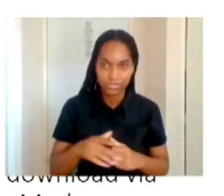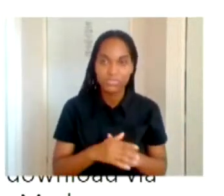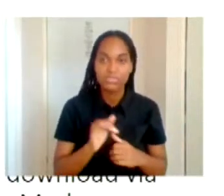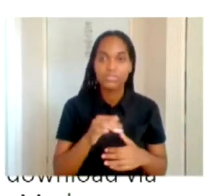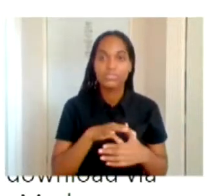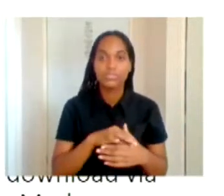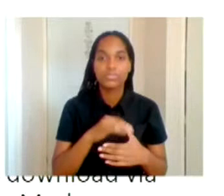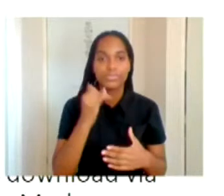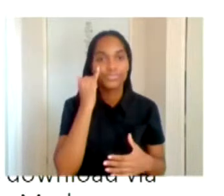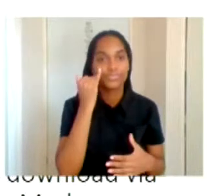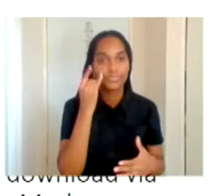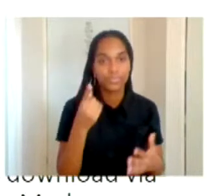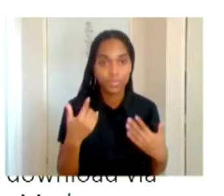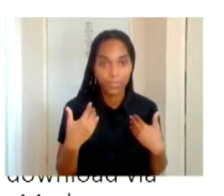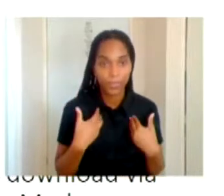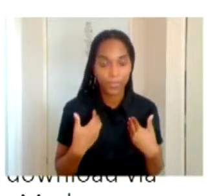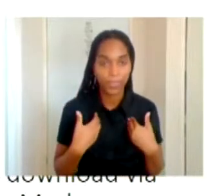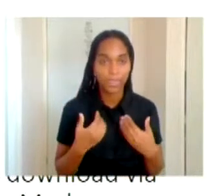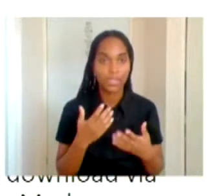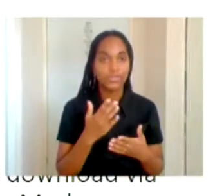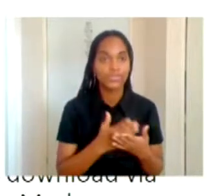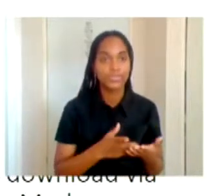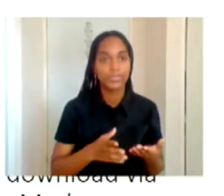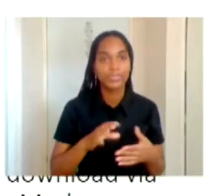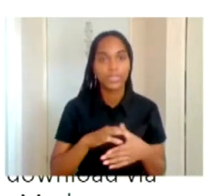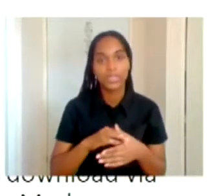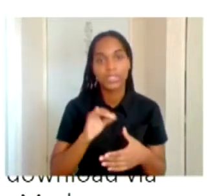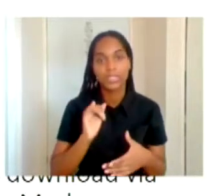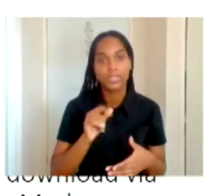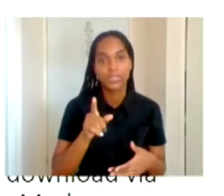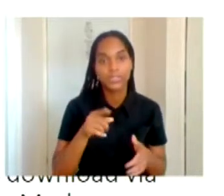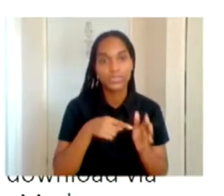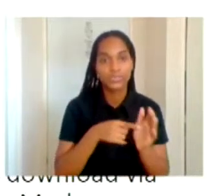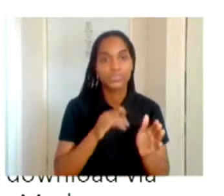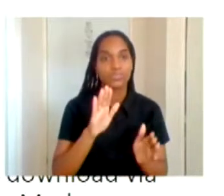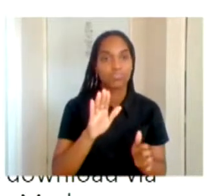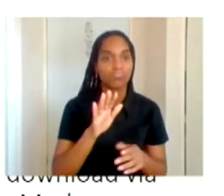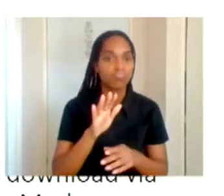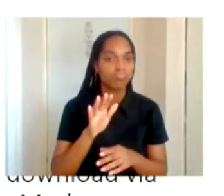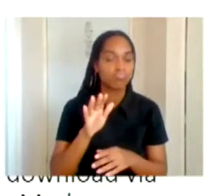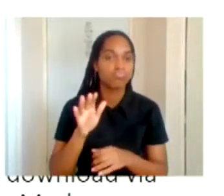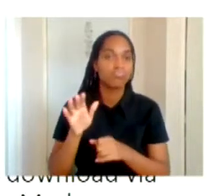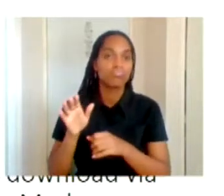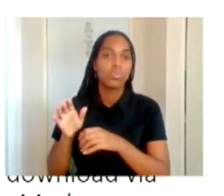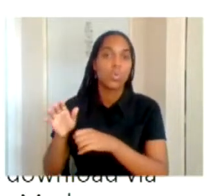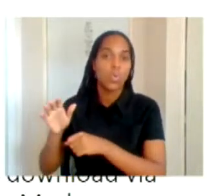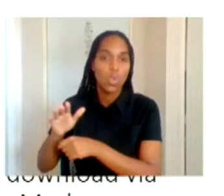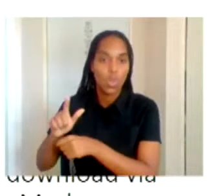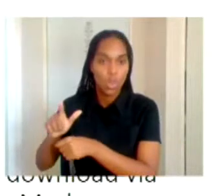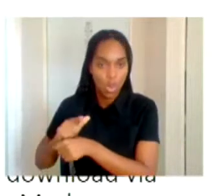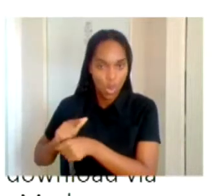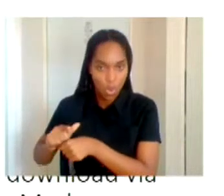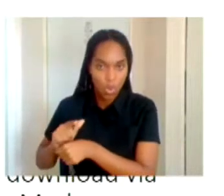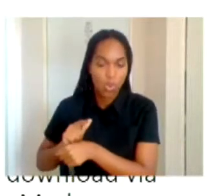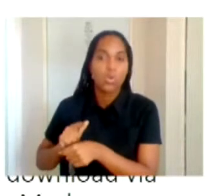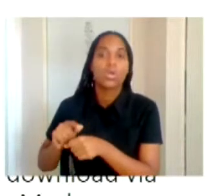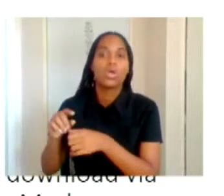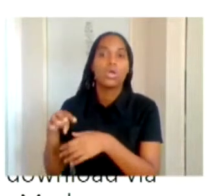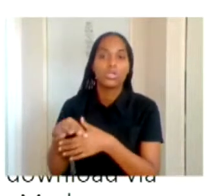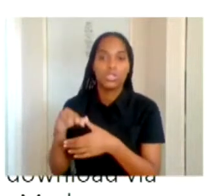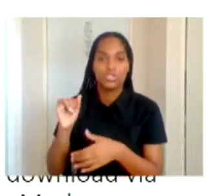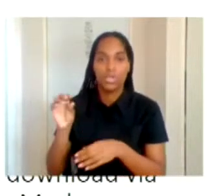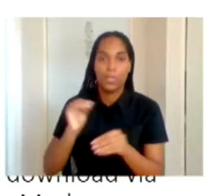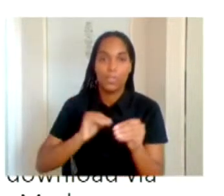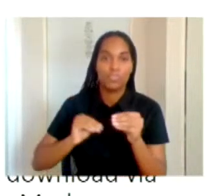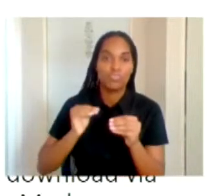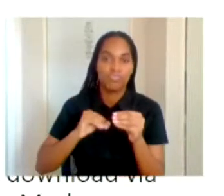you had some content that was, you could show your local content from your particular broadcast, and you could move within those services